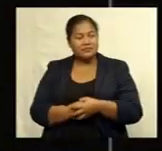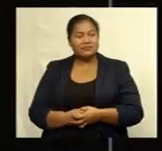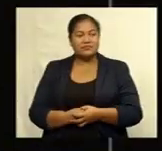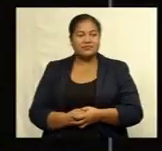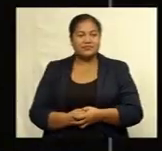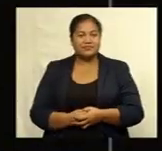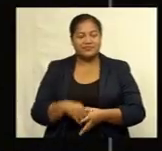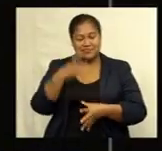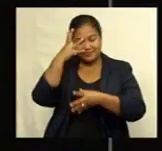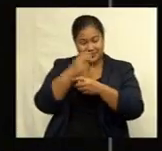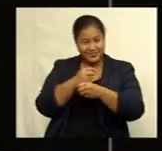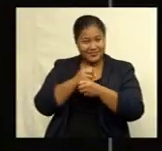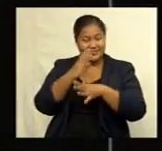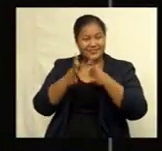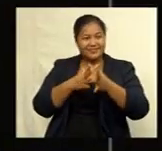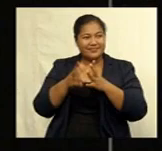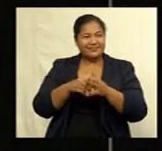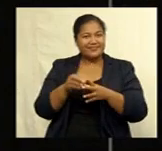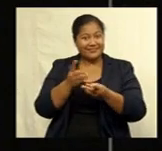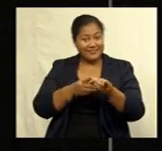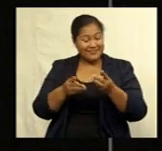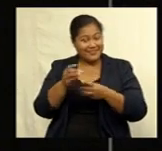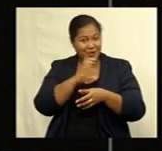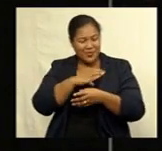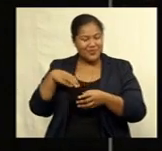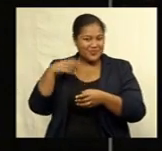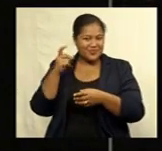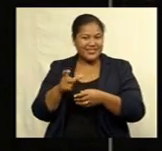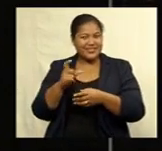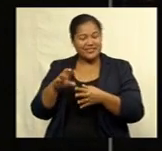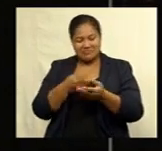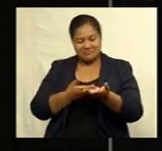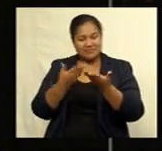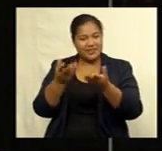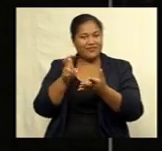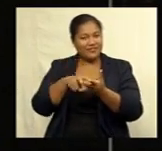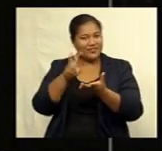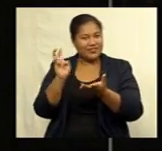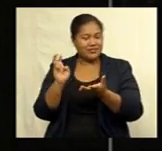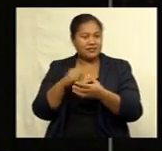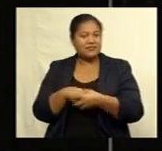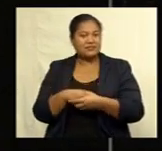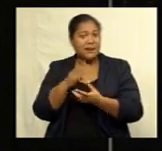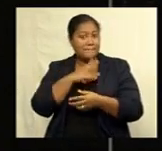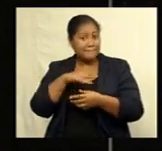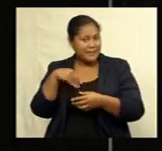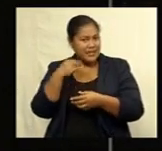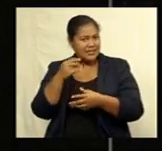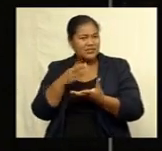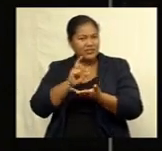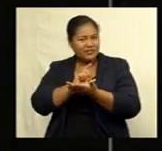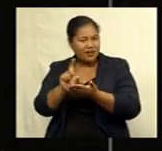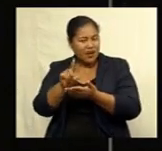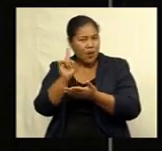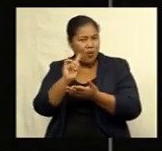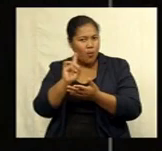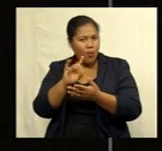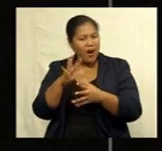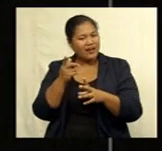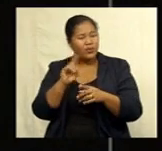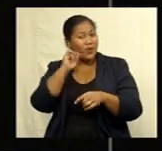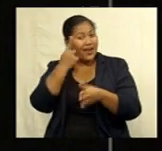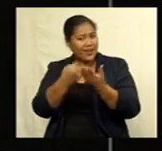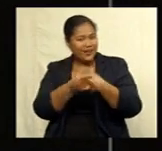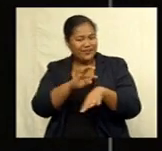And recapping our main stories, Deputy Commissioner of Police tenders resignation. Ministry clarifies what constitutes being fully